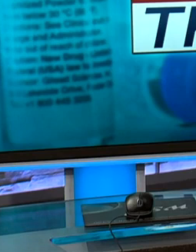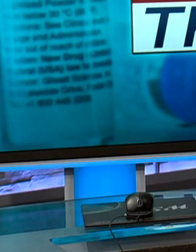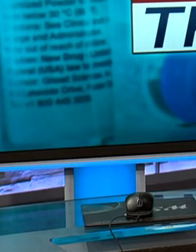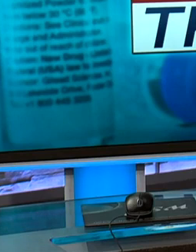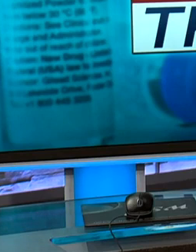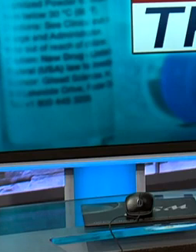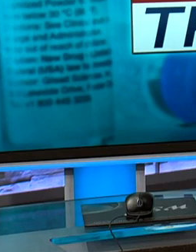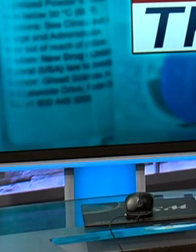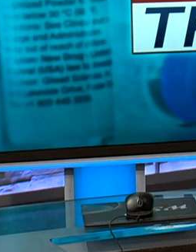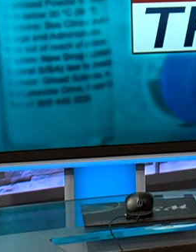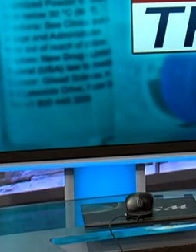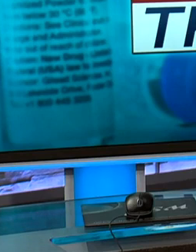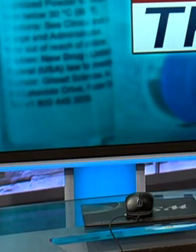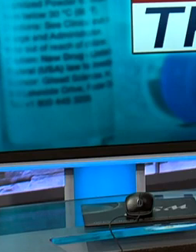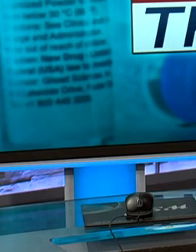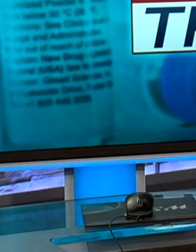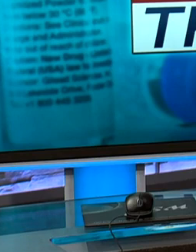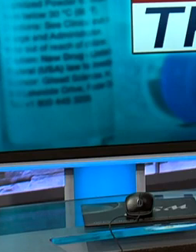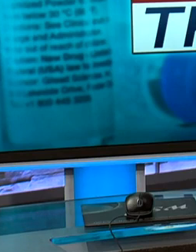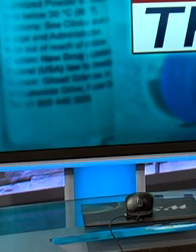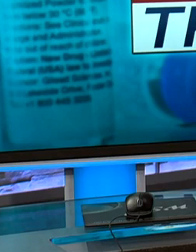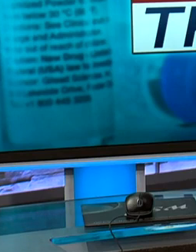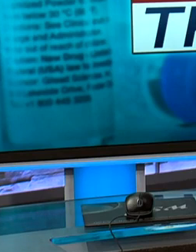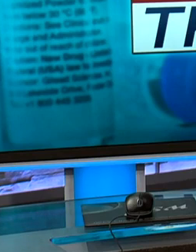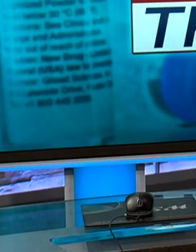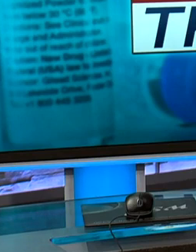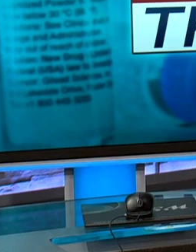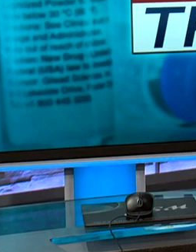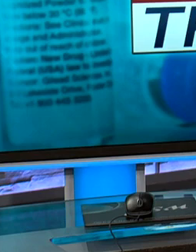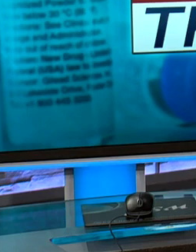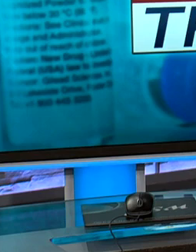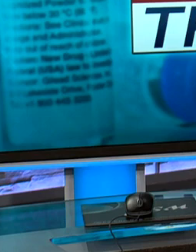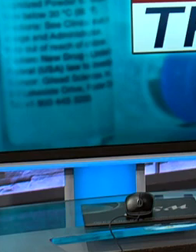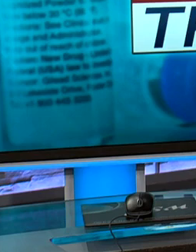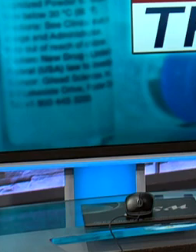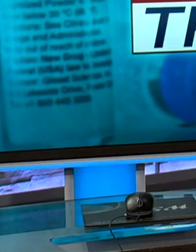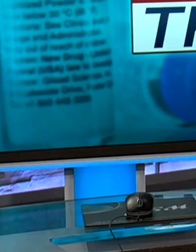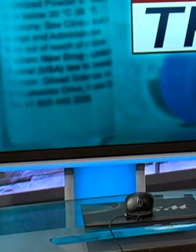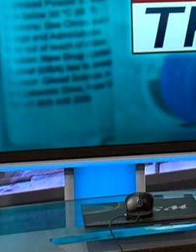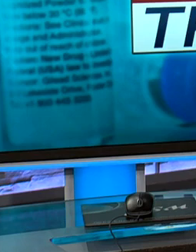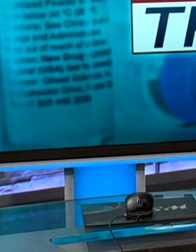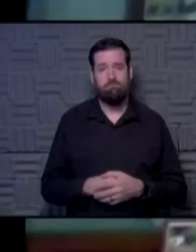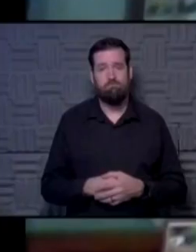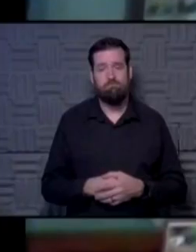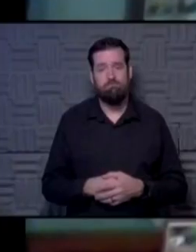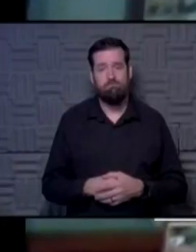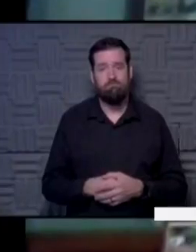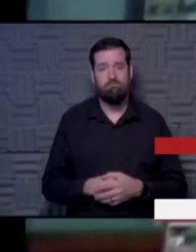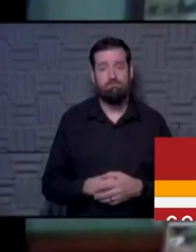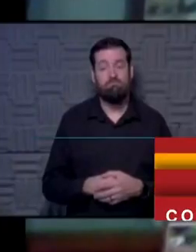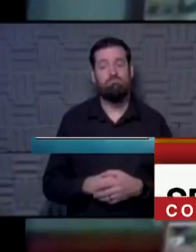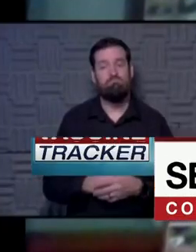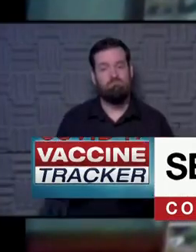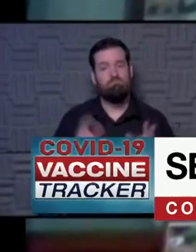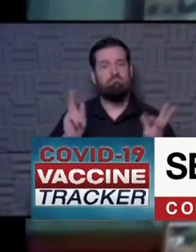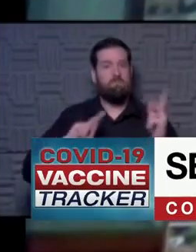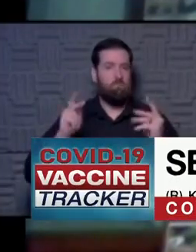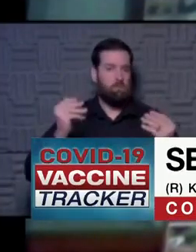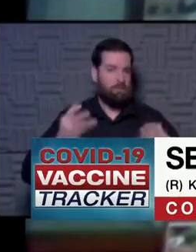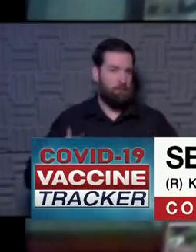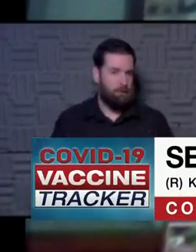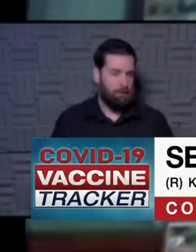vaccine. Kansas Senator Jerry Moran said this today about the importance of wearing a mask. I've had people tell me